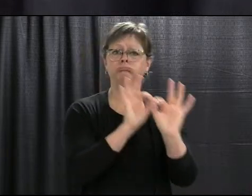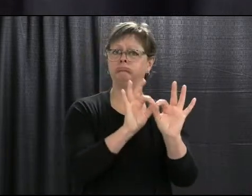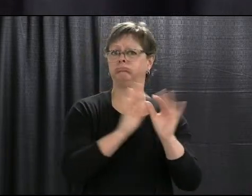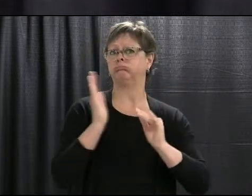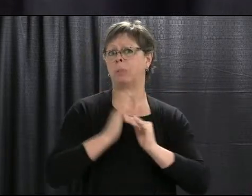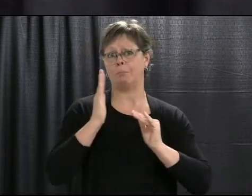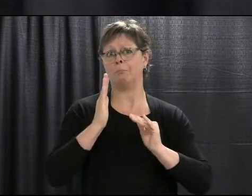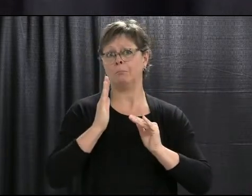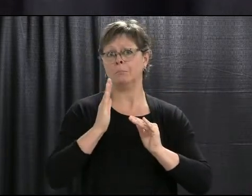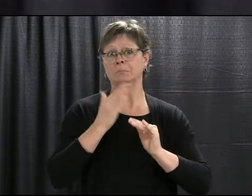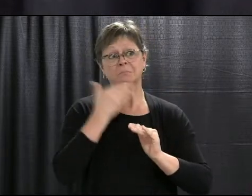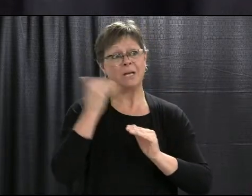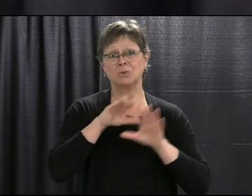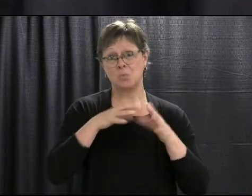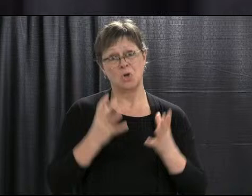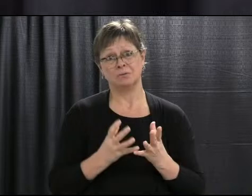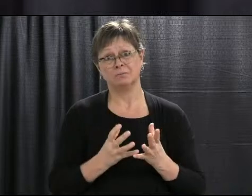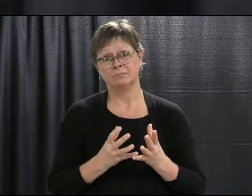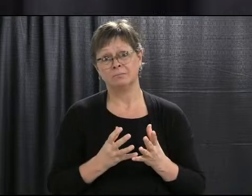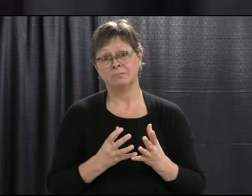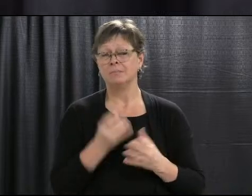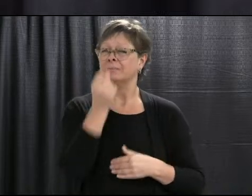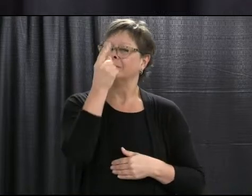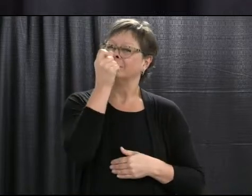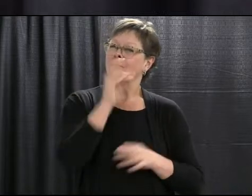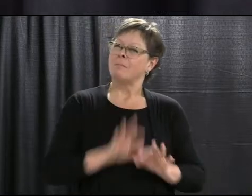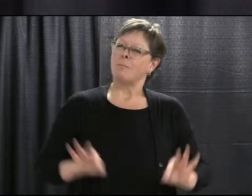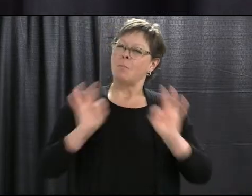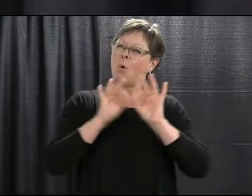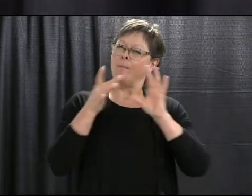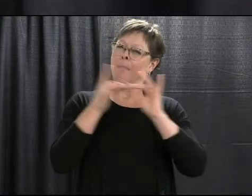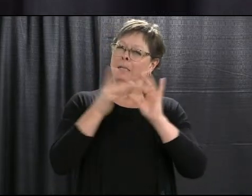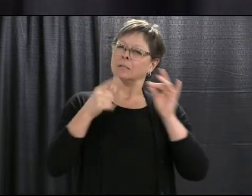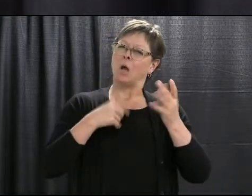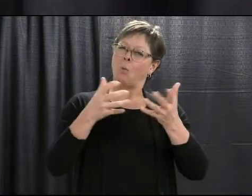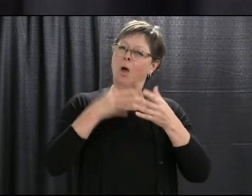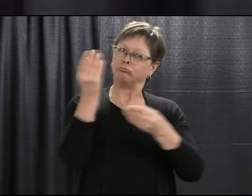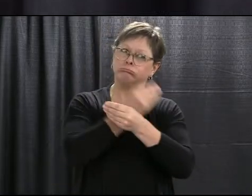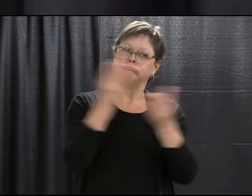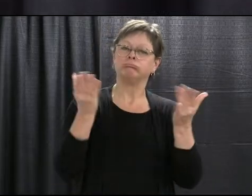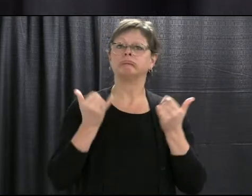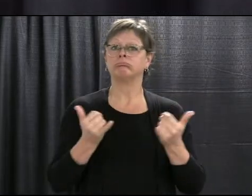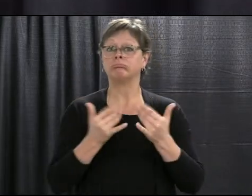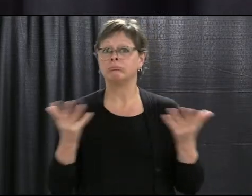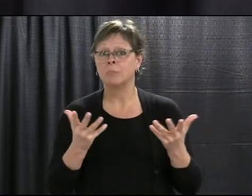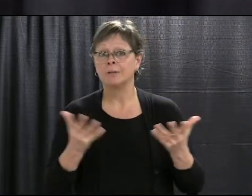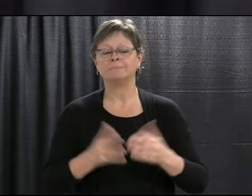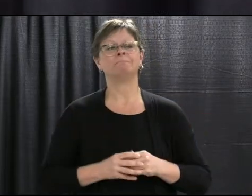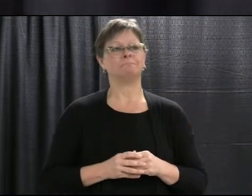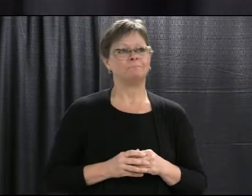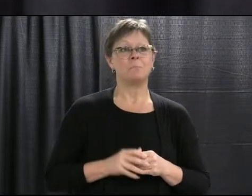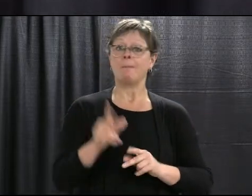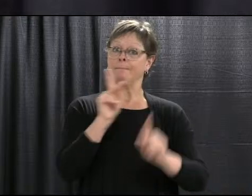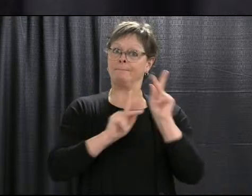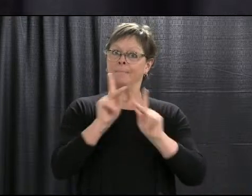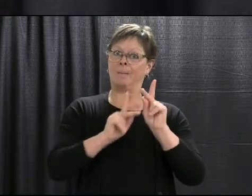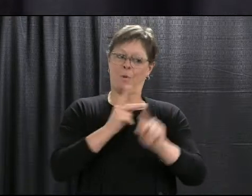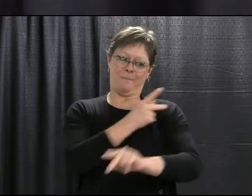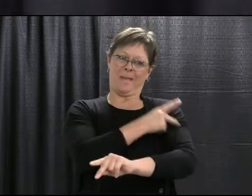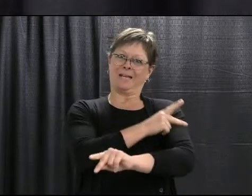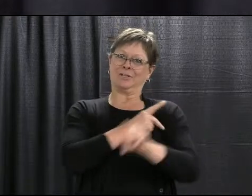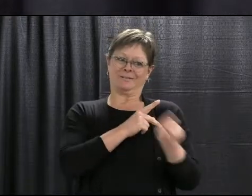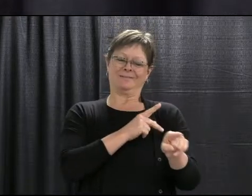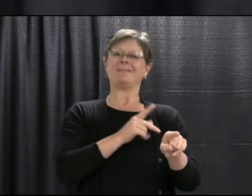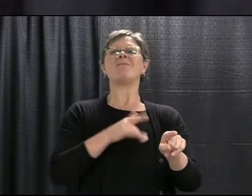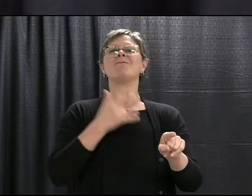one of the things that I thought about, what is the most important message that I'd like to get across? And that is that patients should be very confident